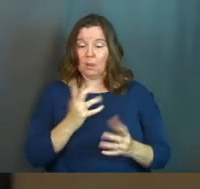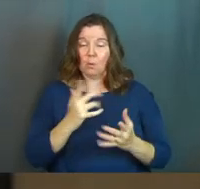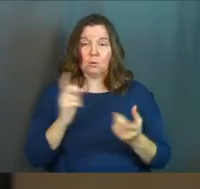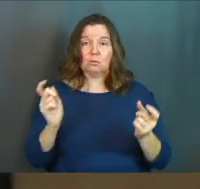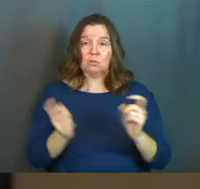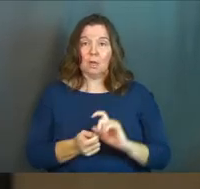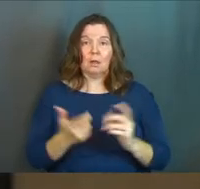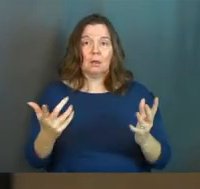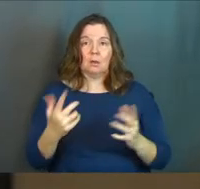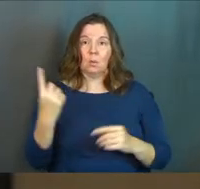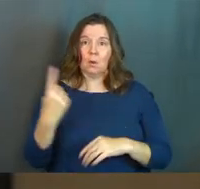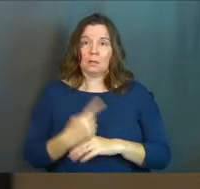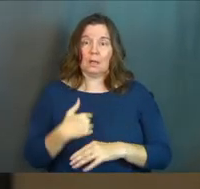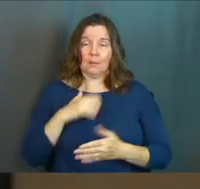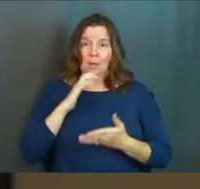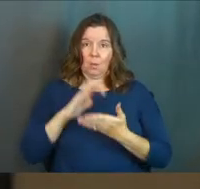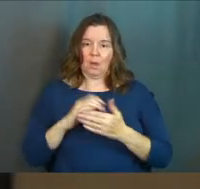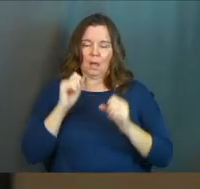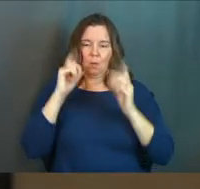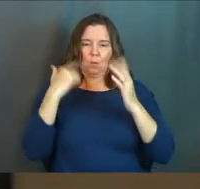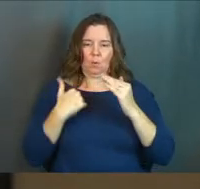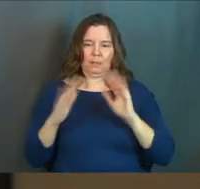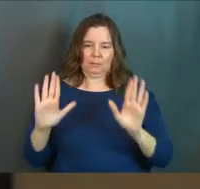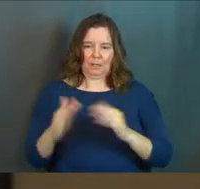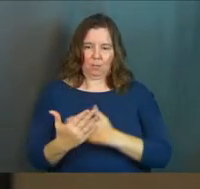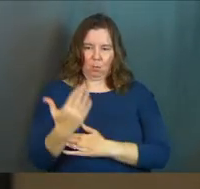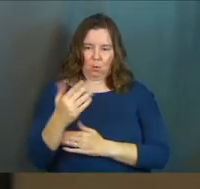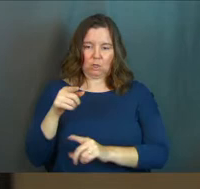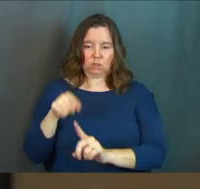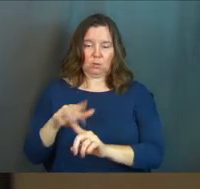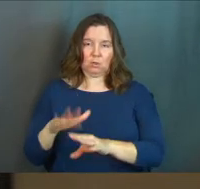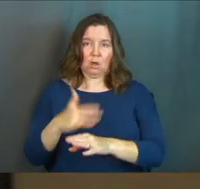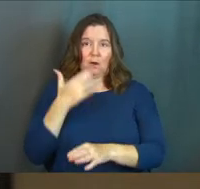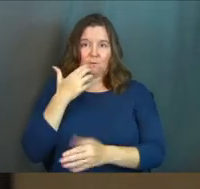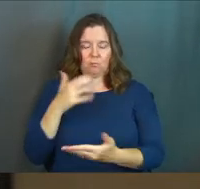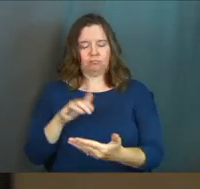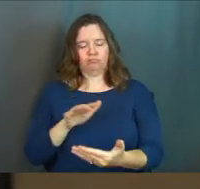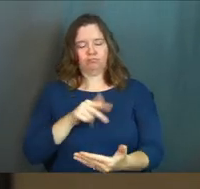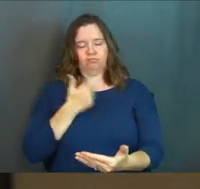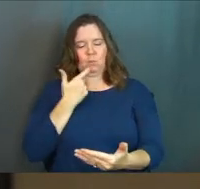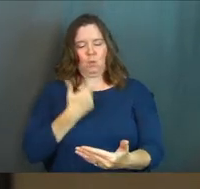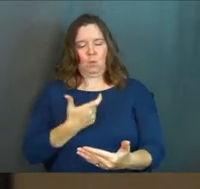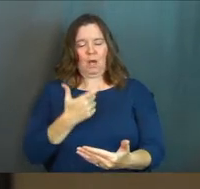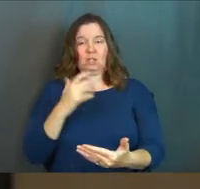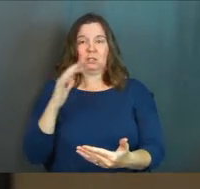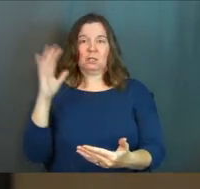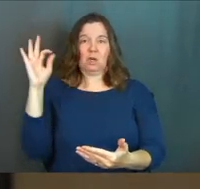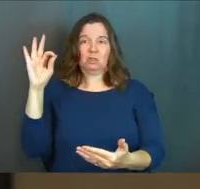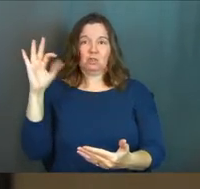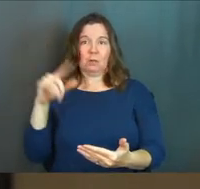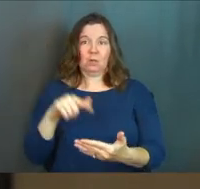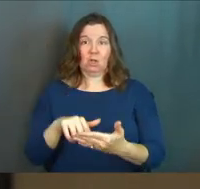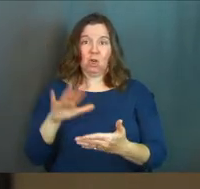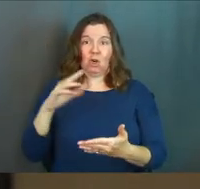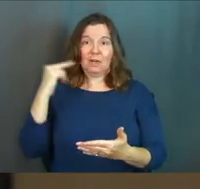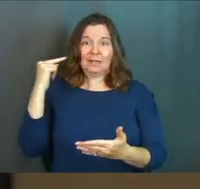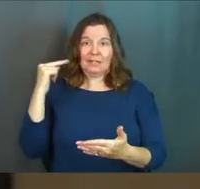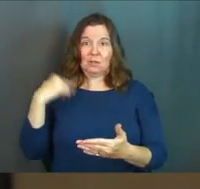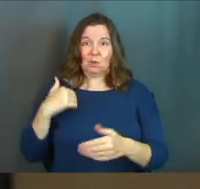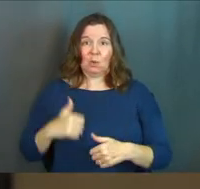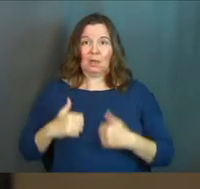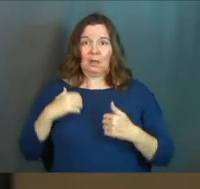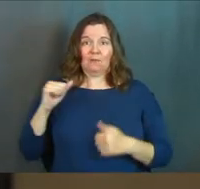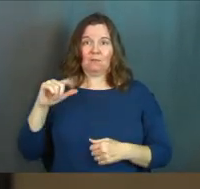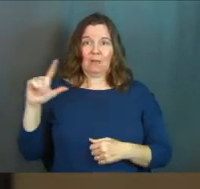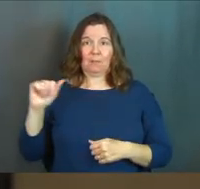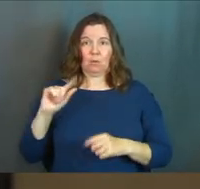really changed was one day, my wife, I woke up one Sunday morning, she was on her phone watching a sermon. Her niece, who lives in